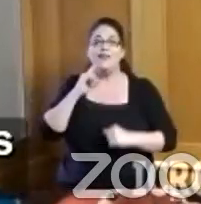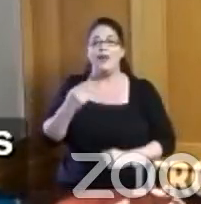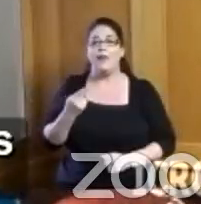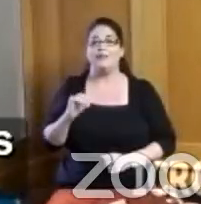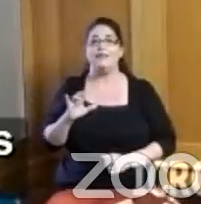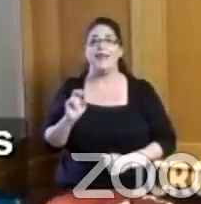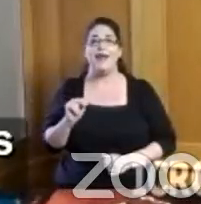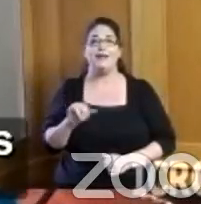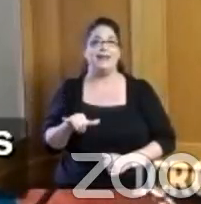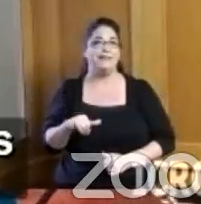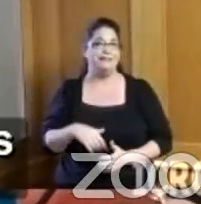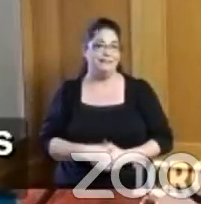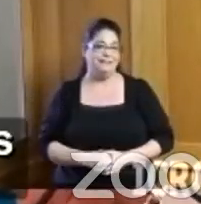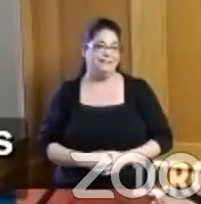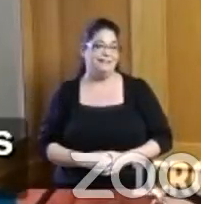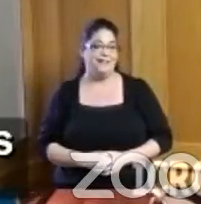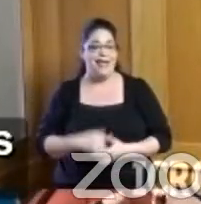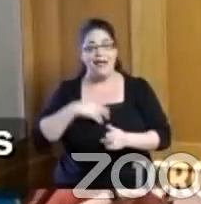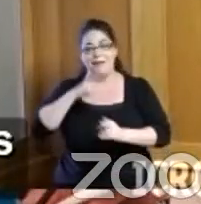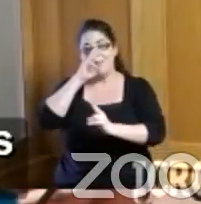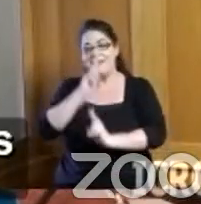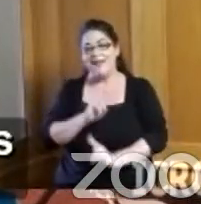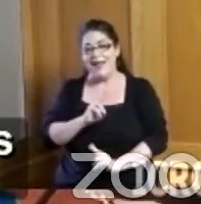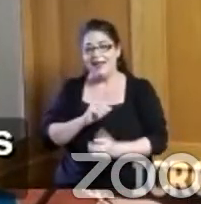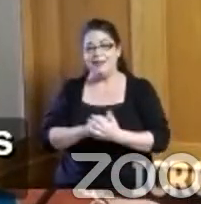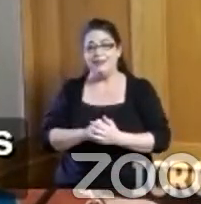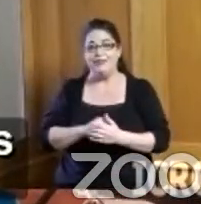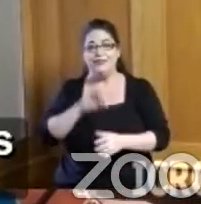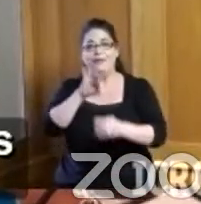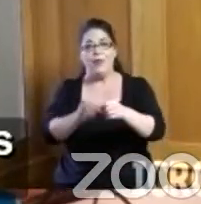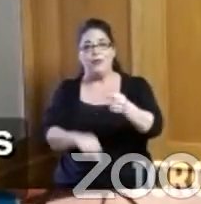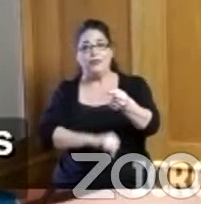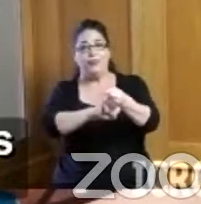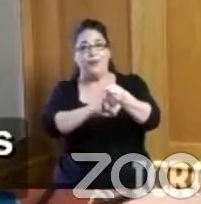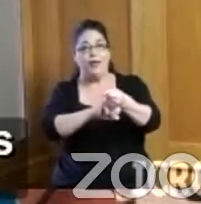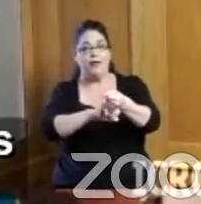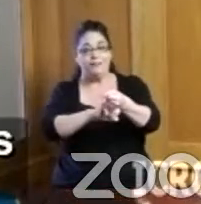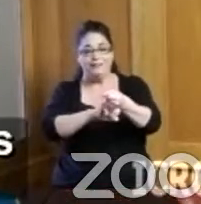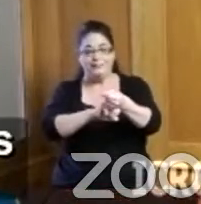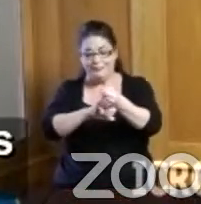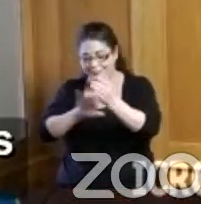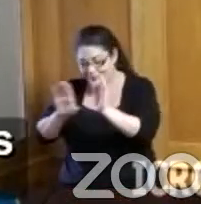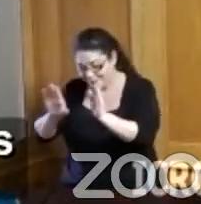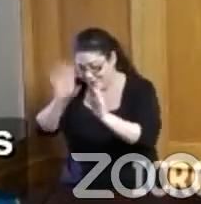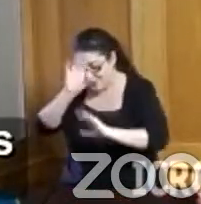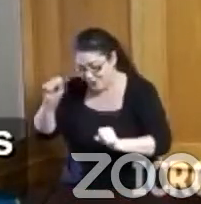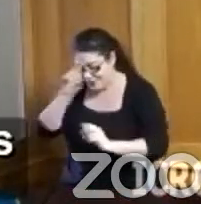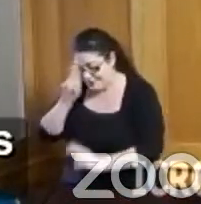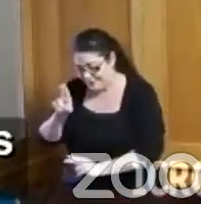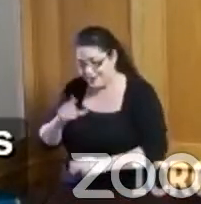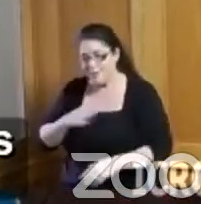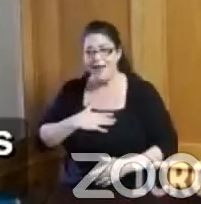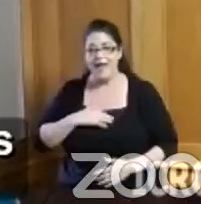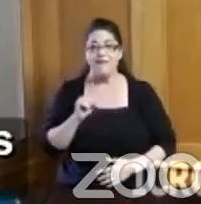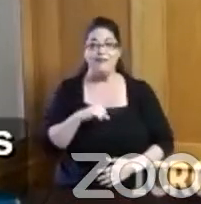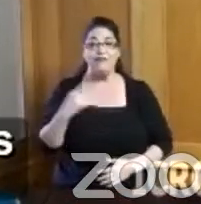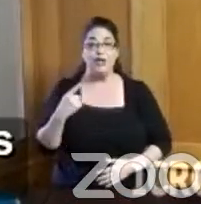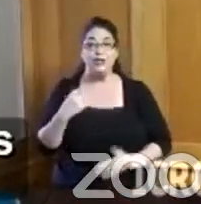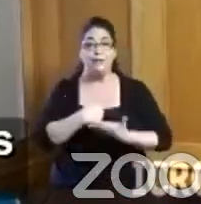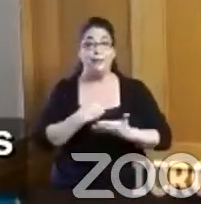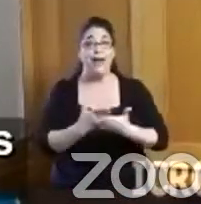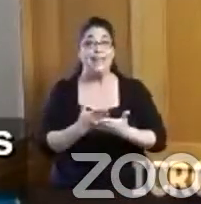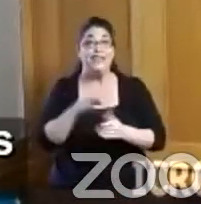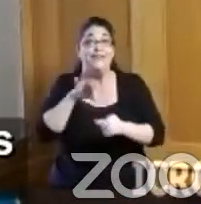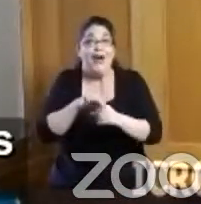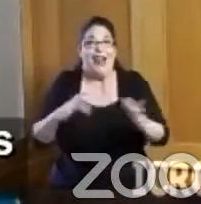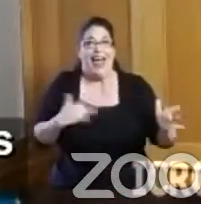County. So I'm honored to vote in support of this, Madam President. And this is my first, I guess, budget vote.